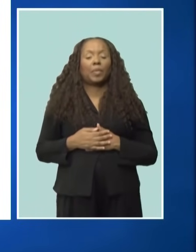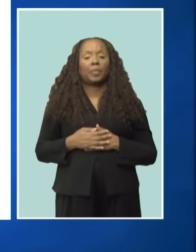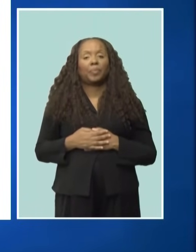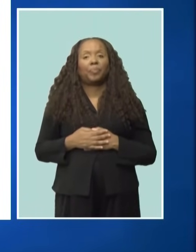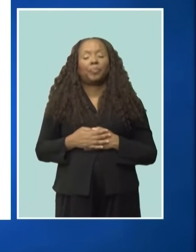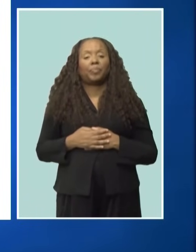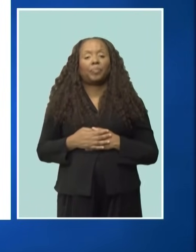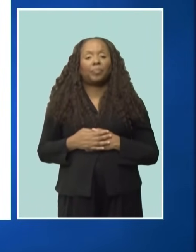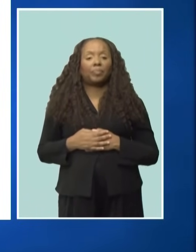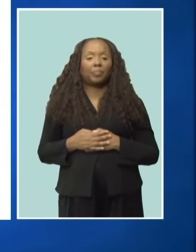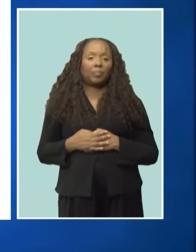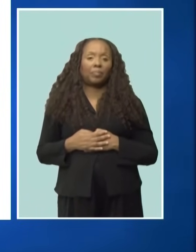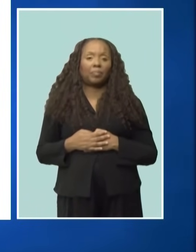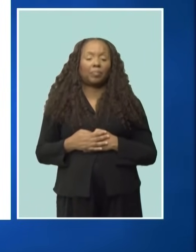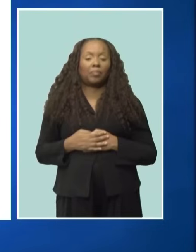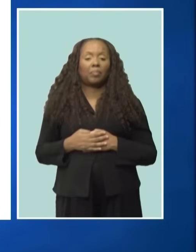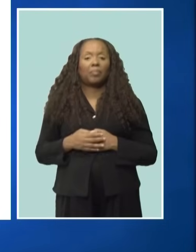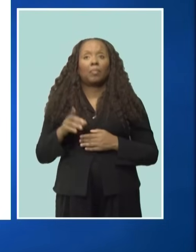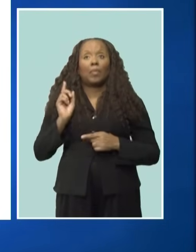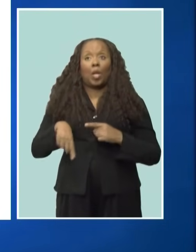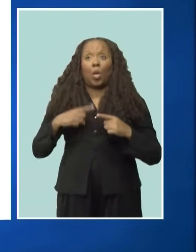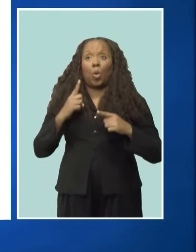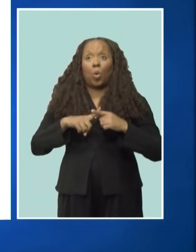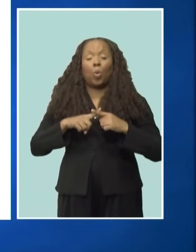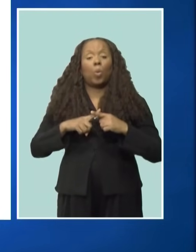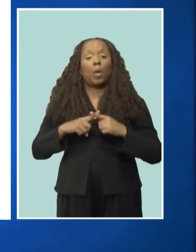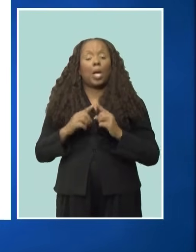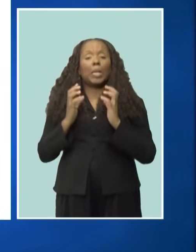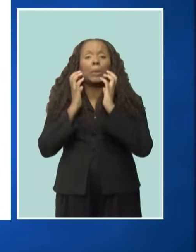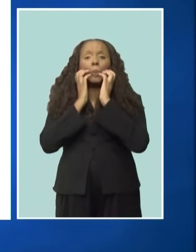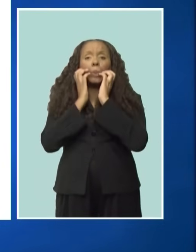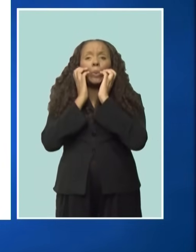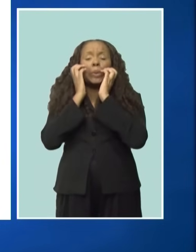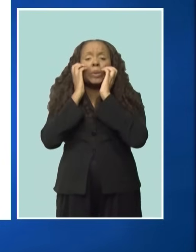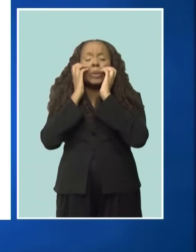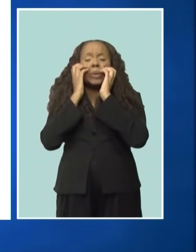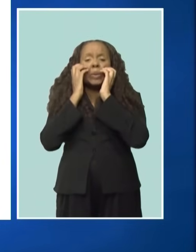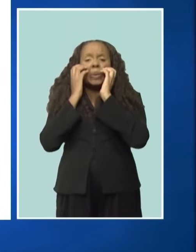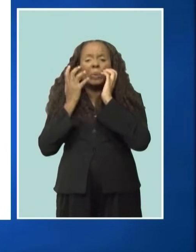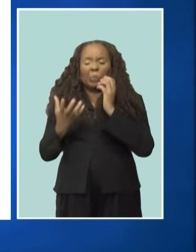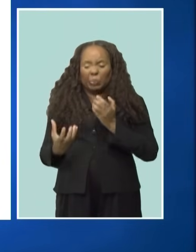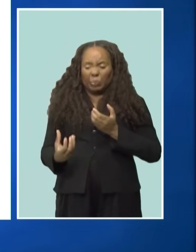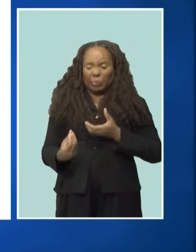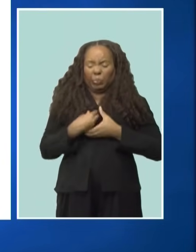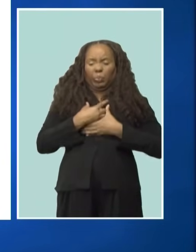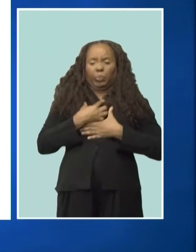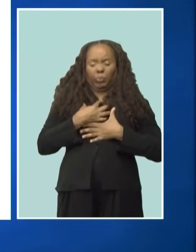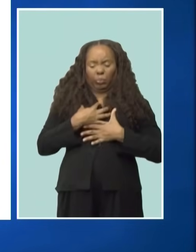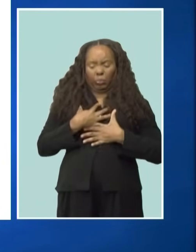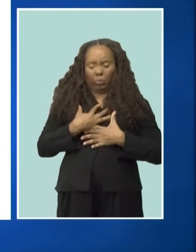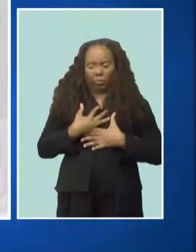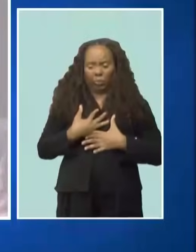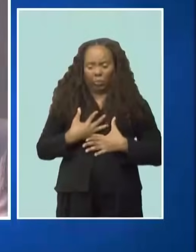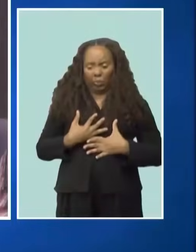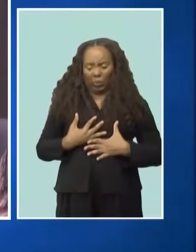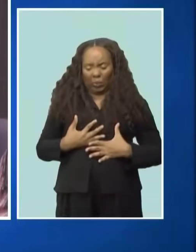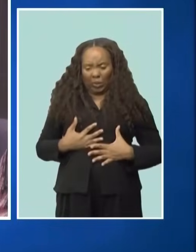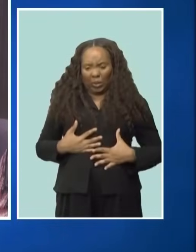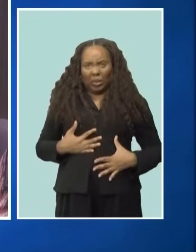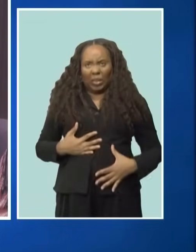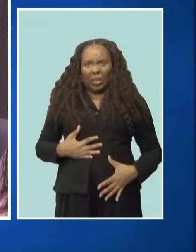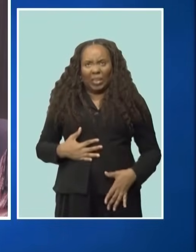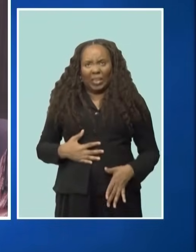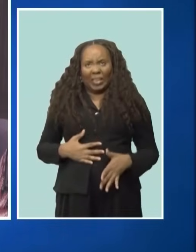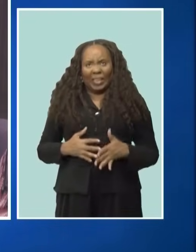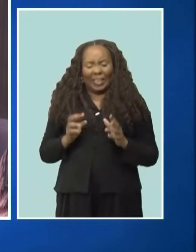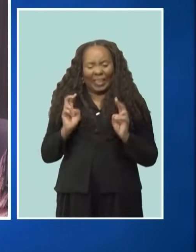cells in our body that store a memory of all the illnesses we've ever had. It kills all those